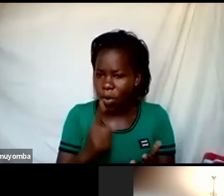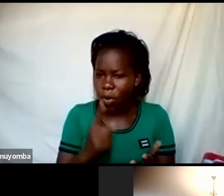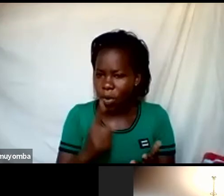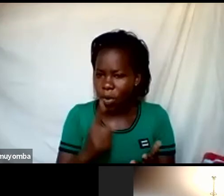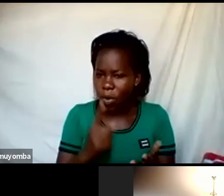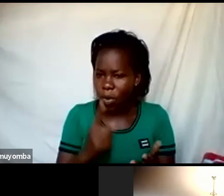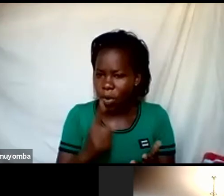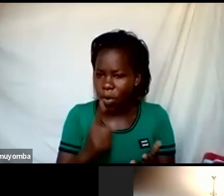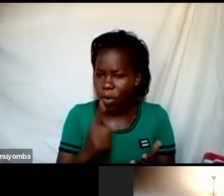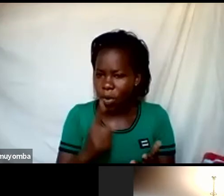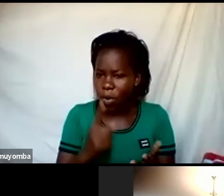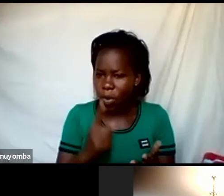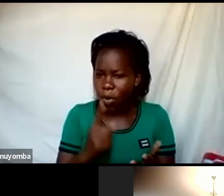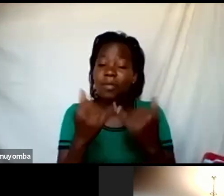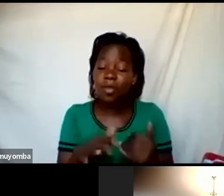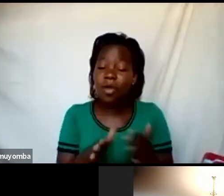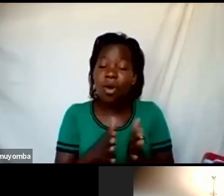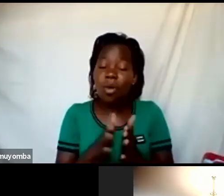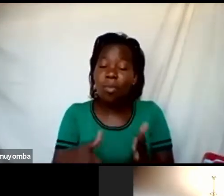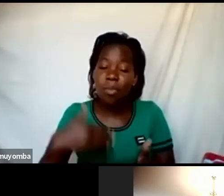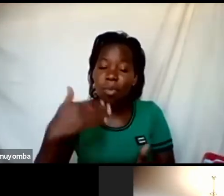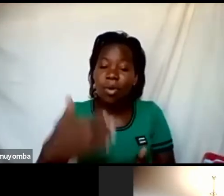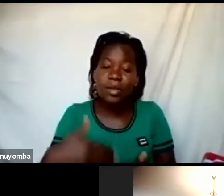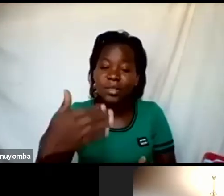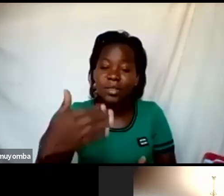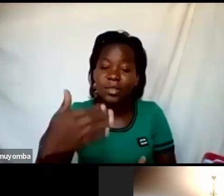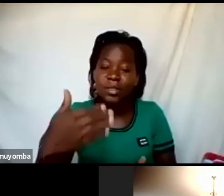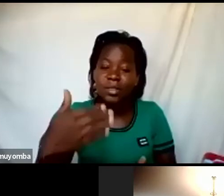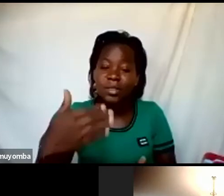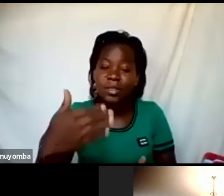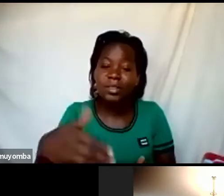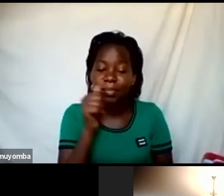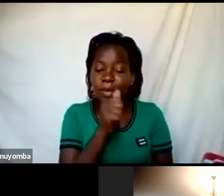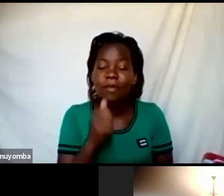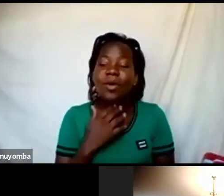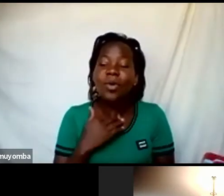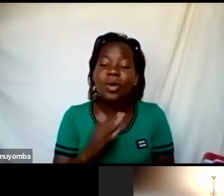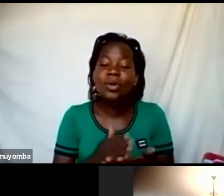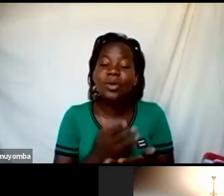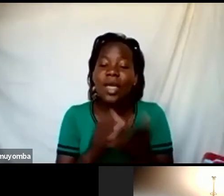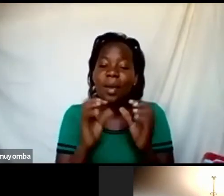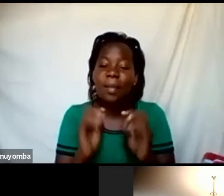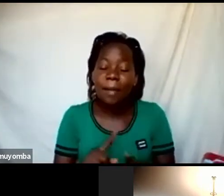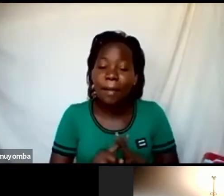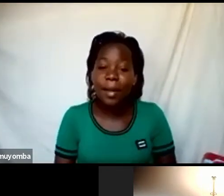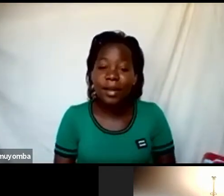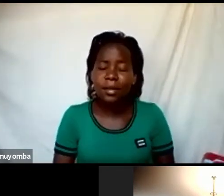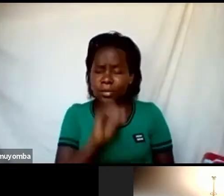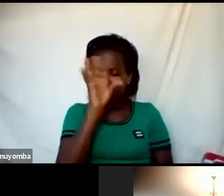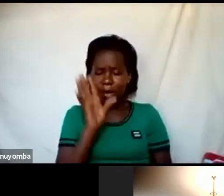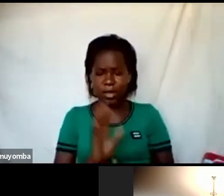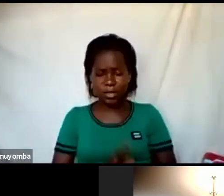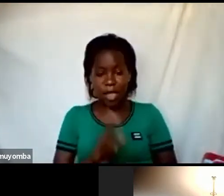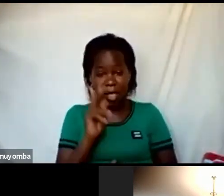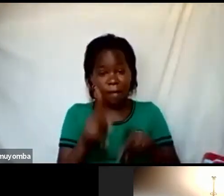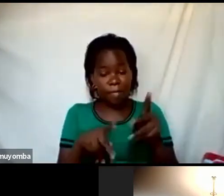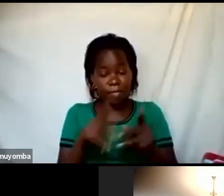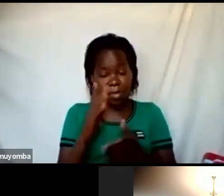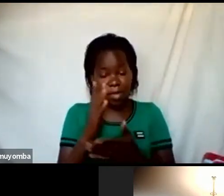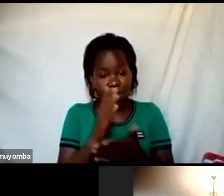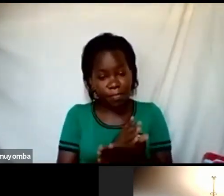things she told me in confidence that I would probably not share here, but I was in shock, because a process, when you understand